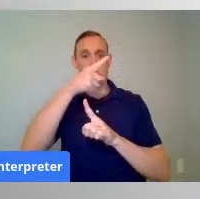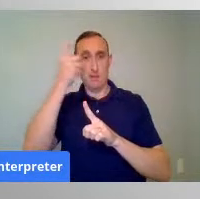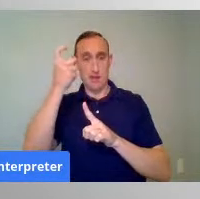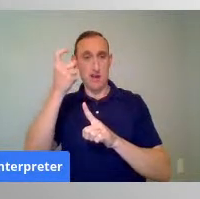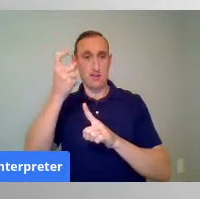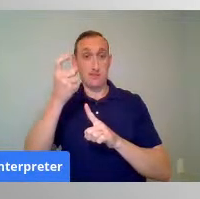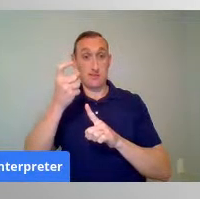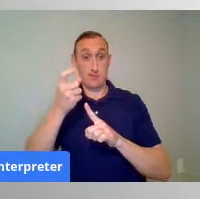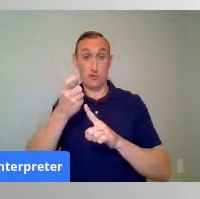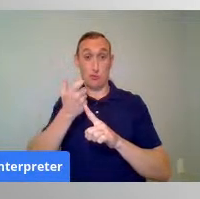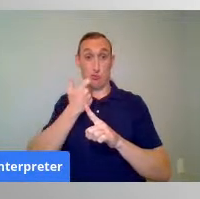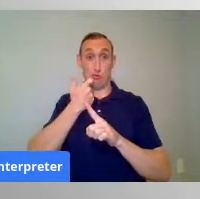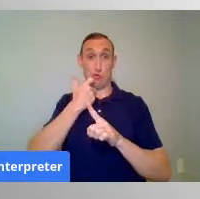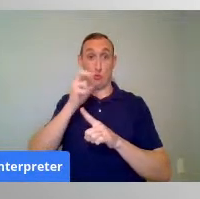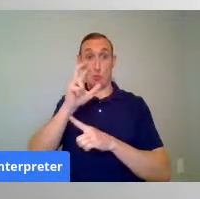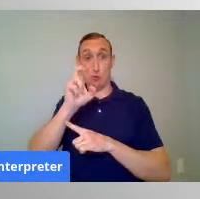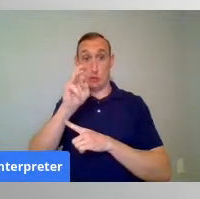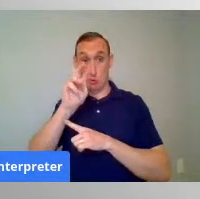know if that program is coming back.